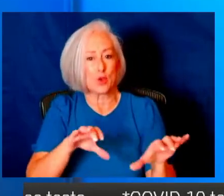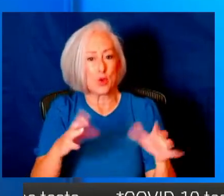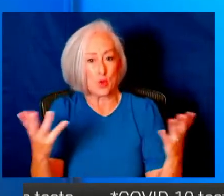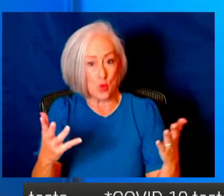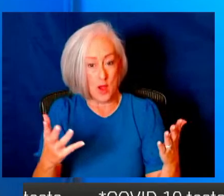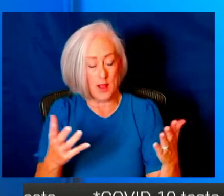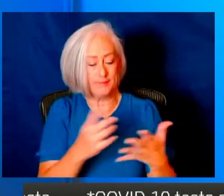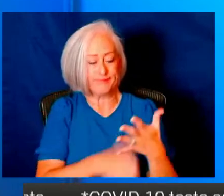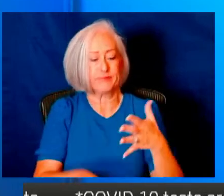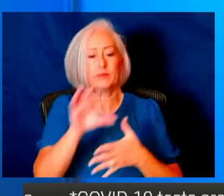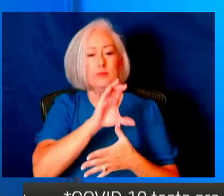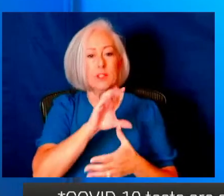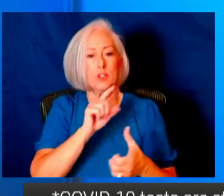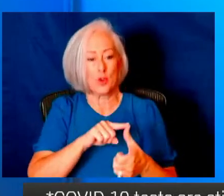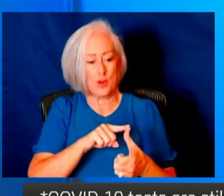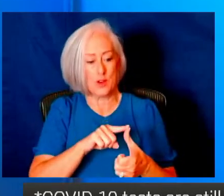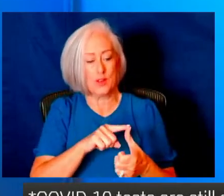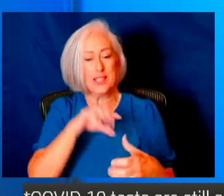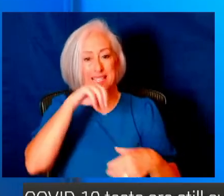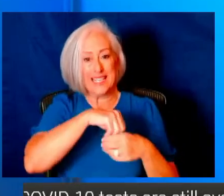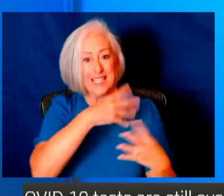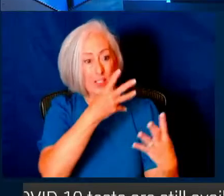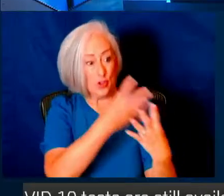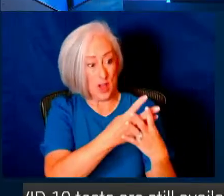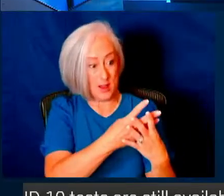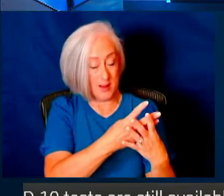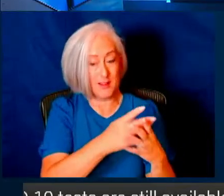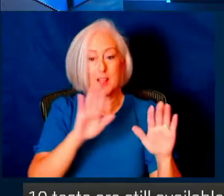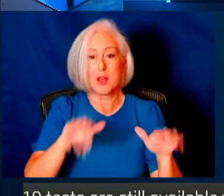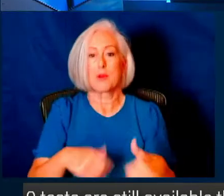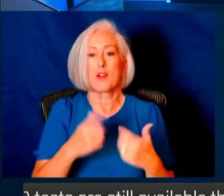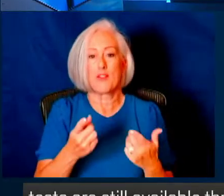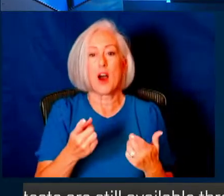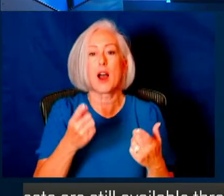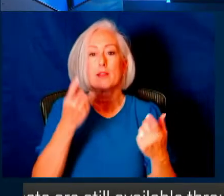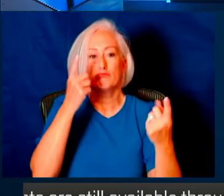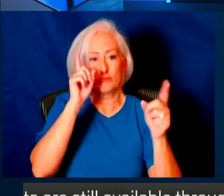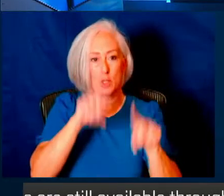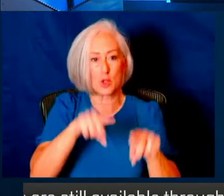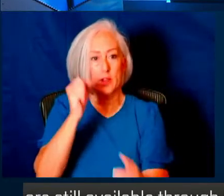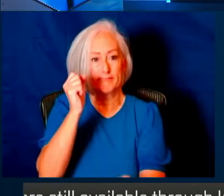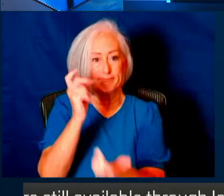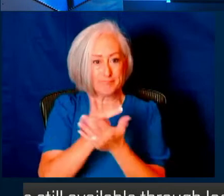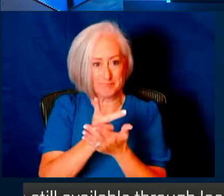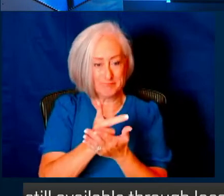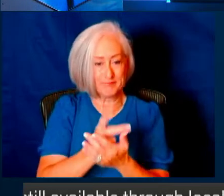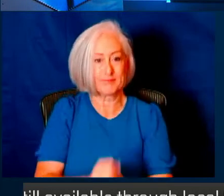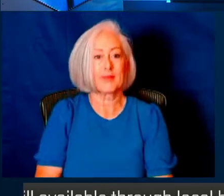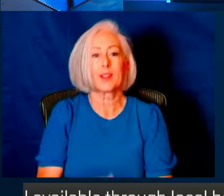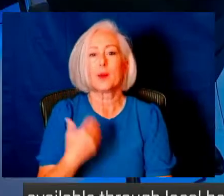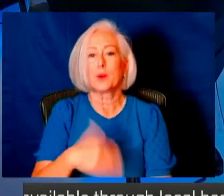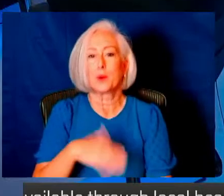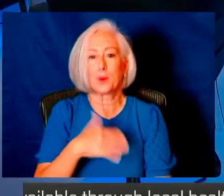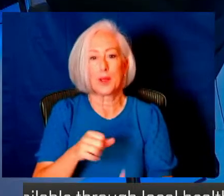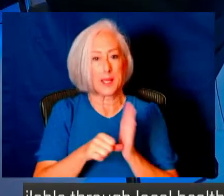informed consent, and that was it. It's impressive that these good folks trusted you with this this